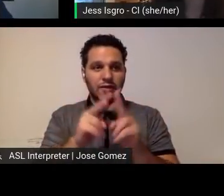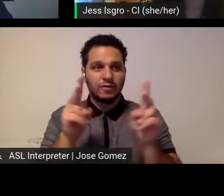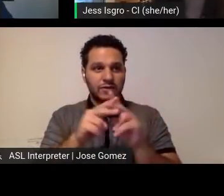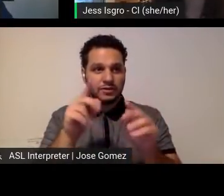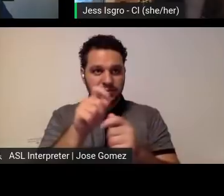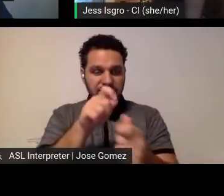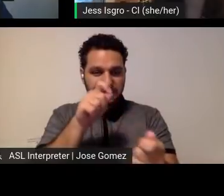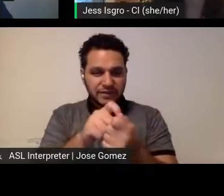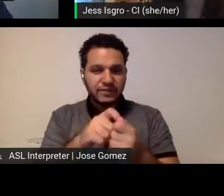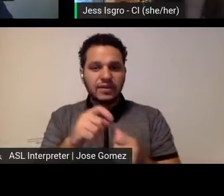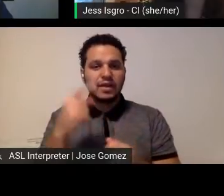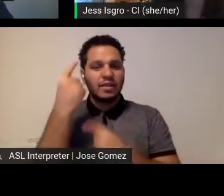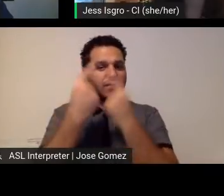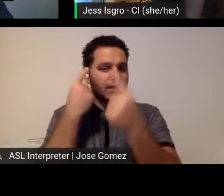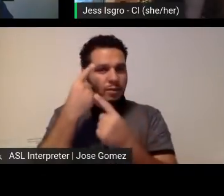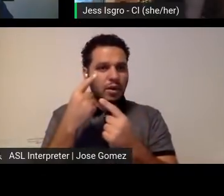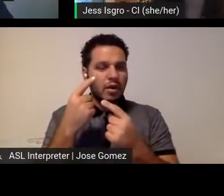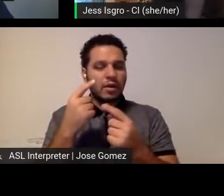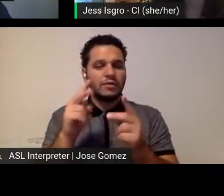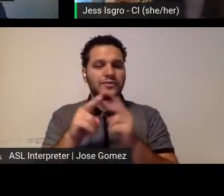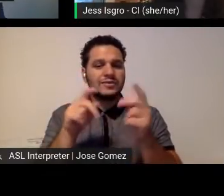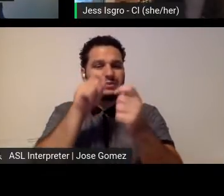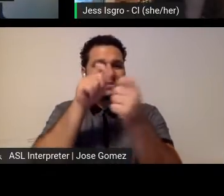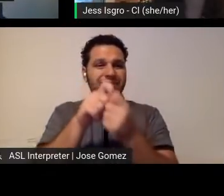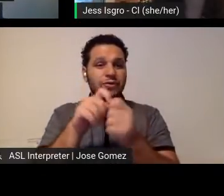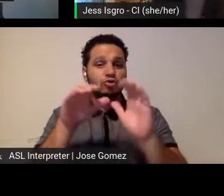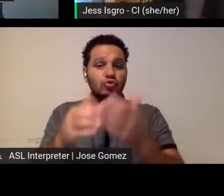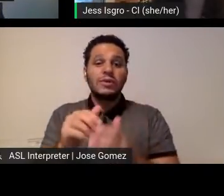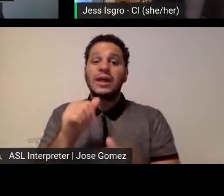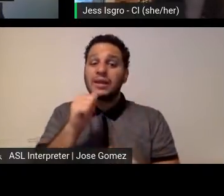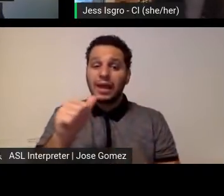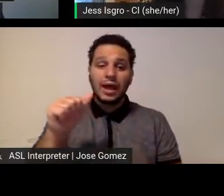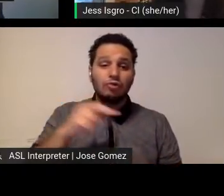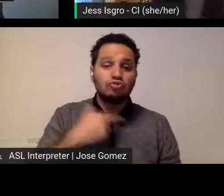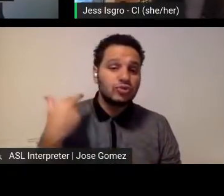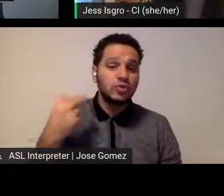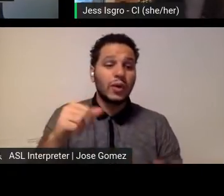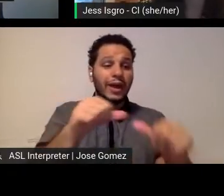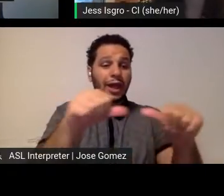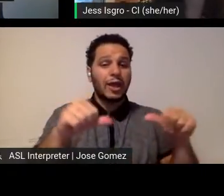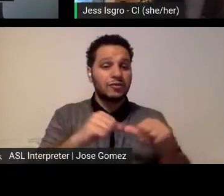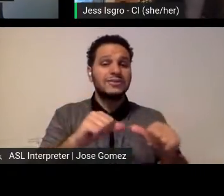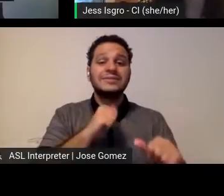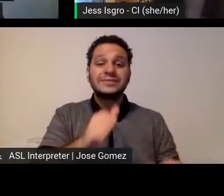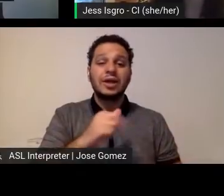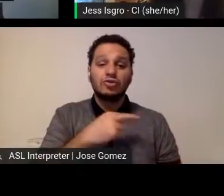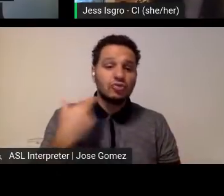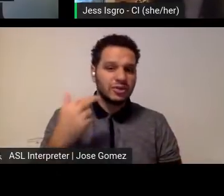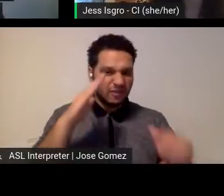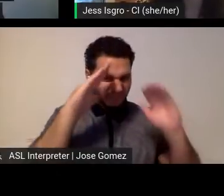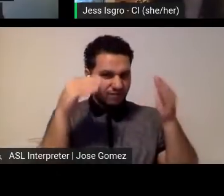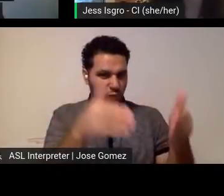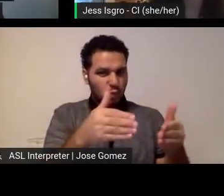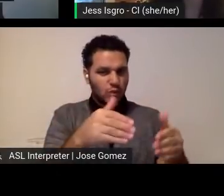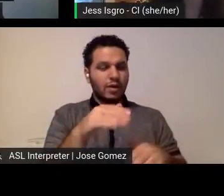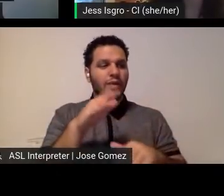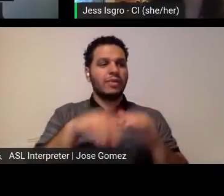can think about specifically groups that are not at risk or areas that are not at risk and be very focused on them instead of